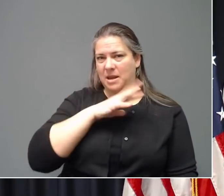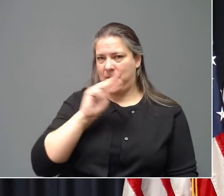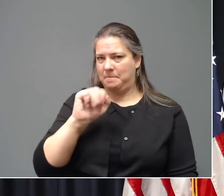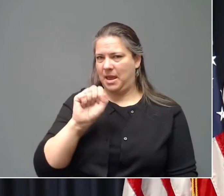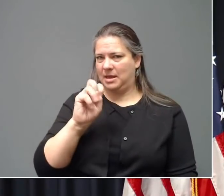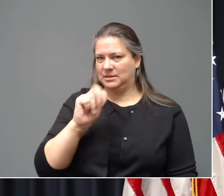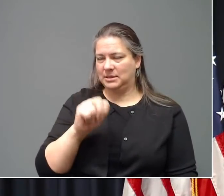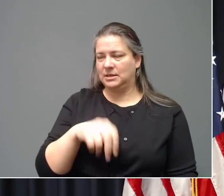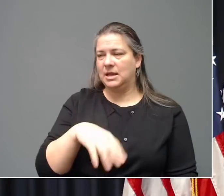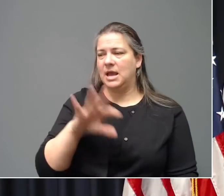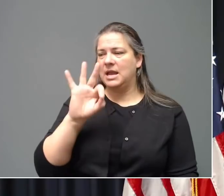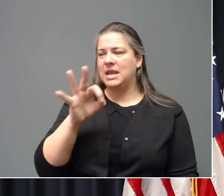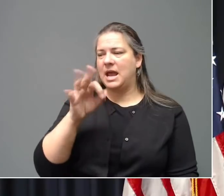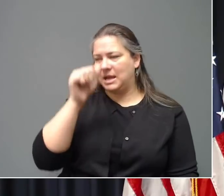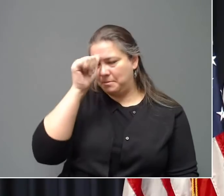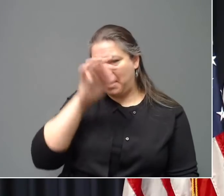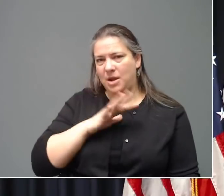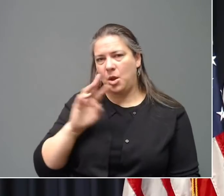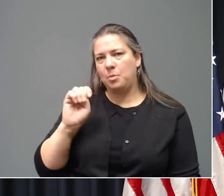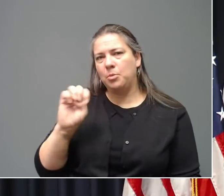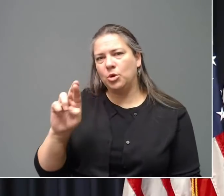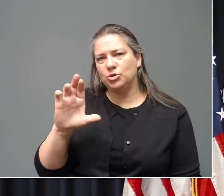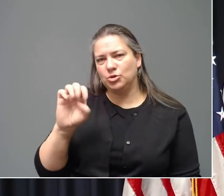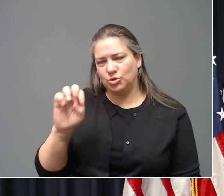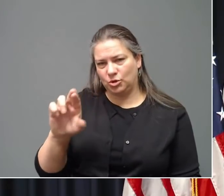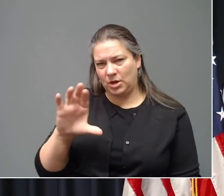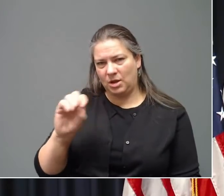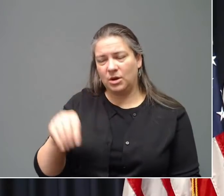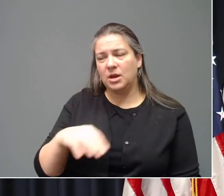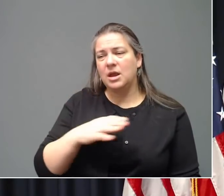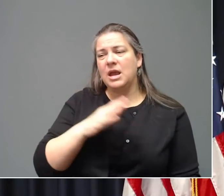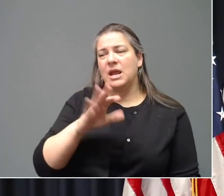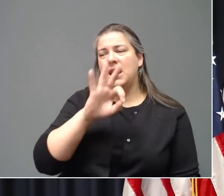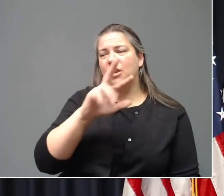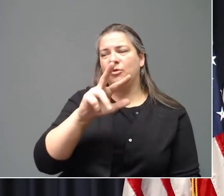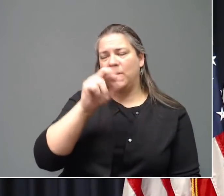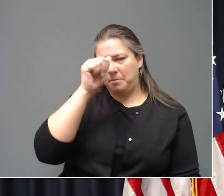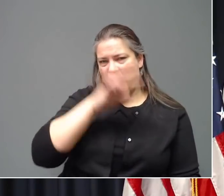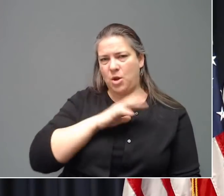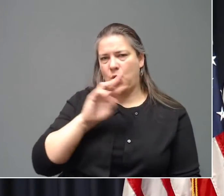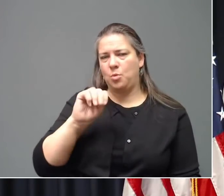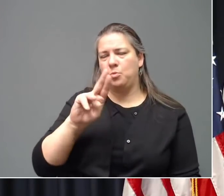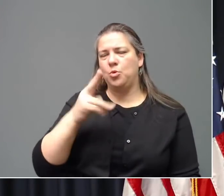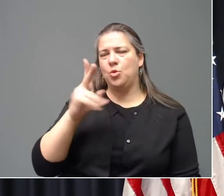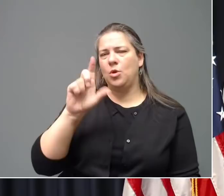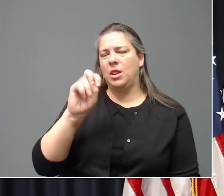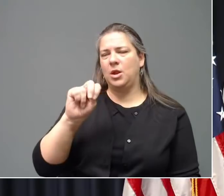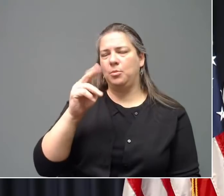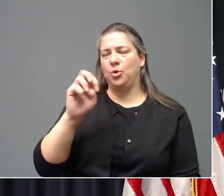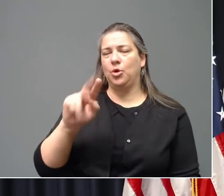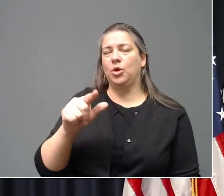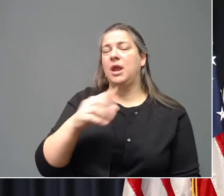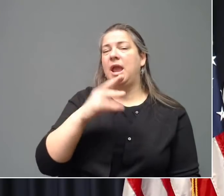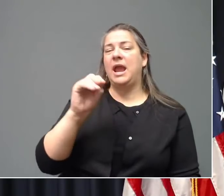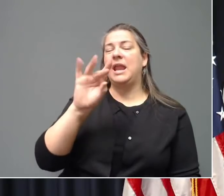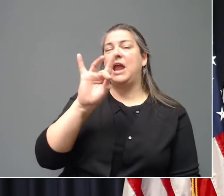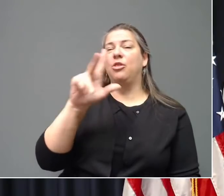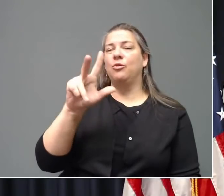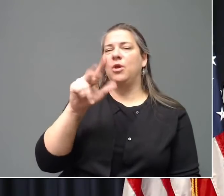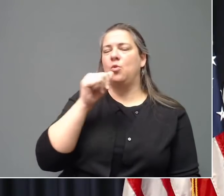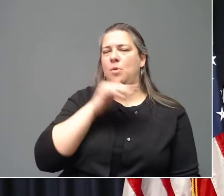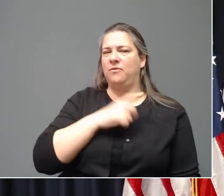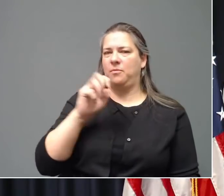90-year-old man from Mercer, a 93-year-old man from Eulenberg, and an 83-year-old woman from Wayne